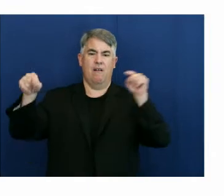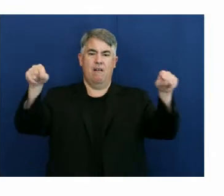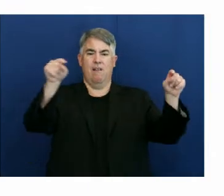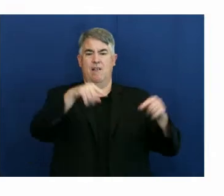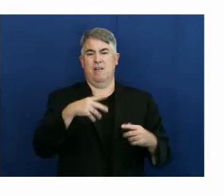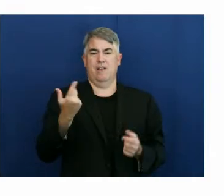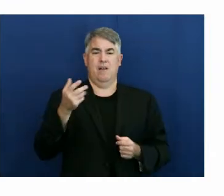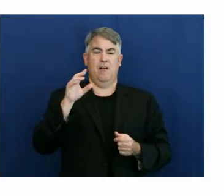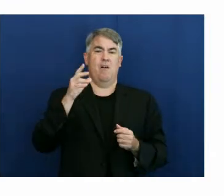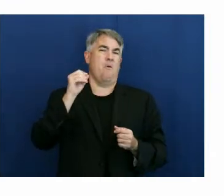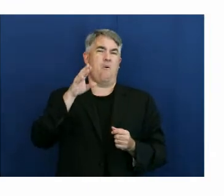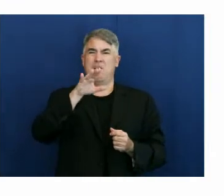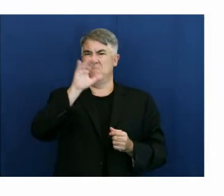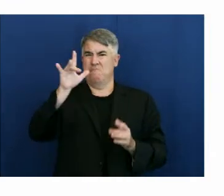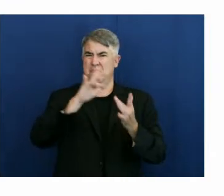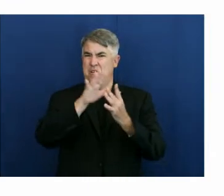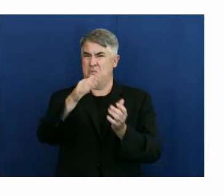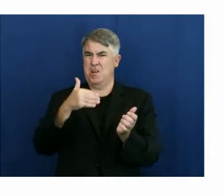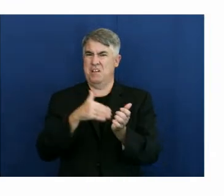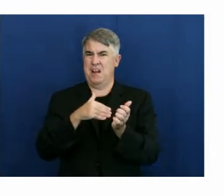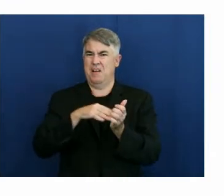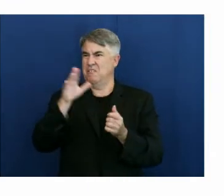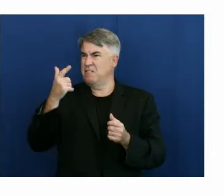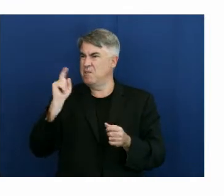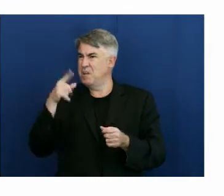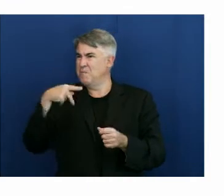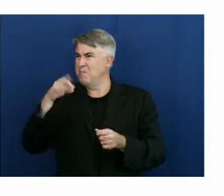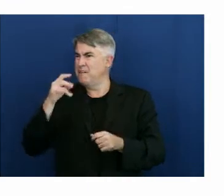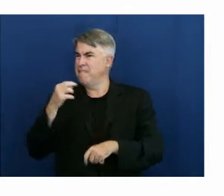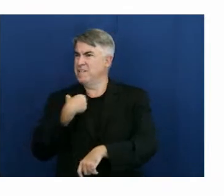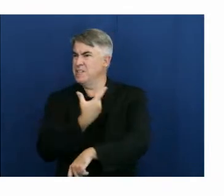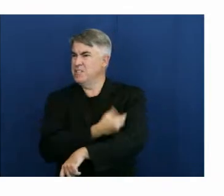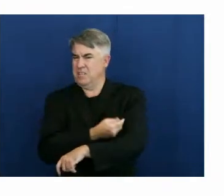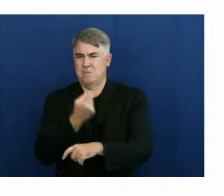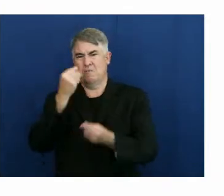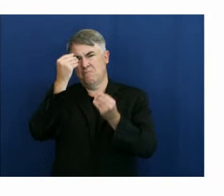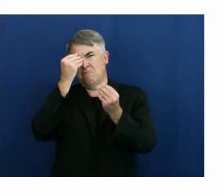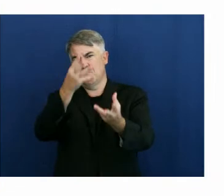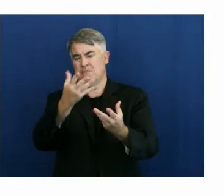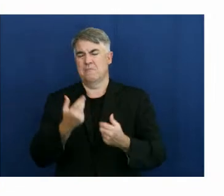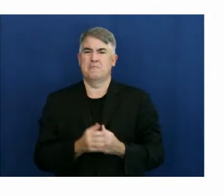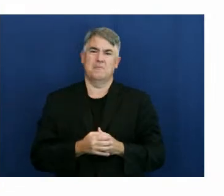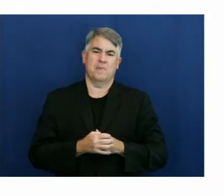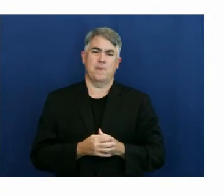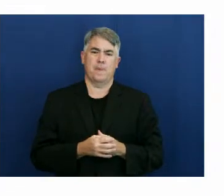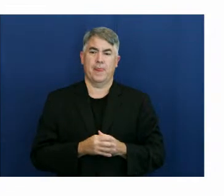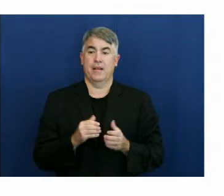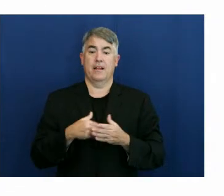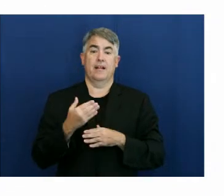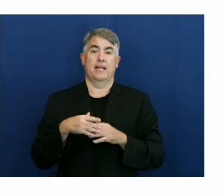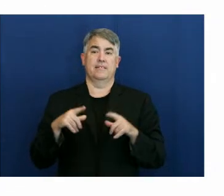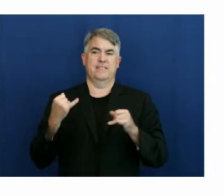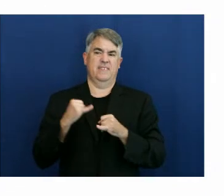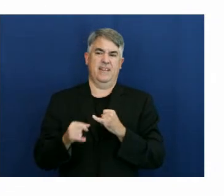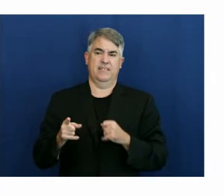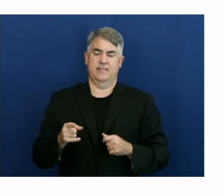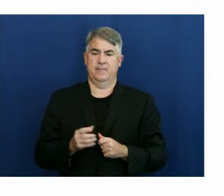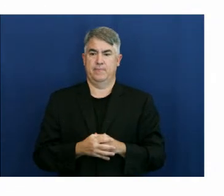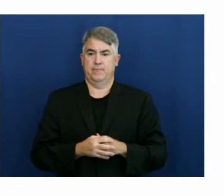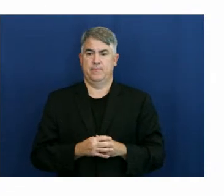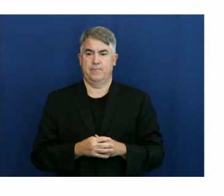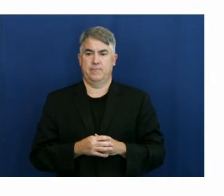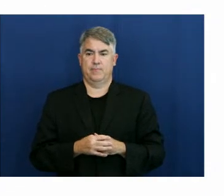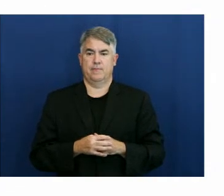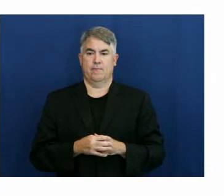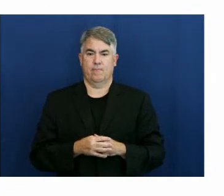are approved, they will be eligible as well. And then the final chart here is just our weekly thing. And again, you can see our case rate had a pretty